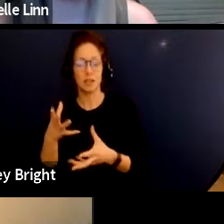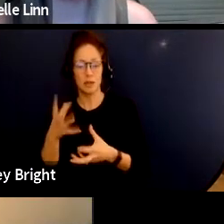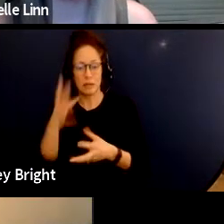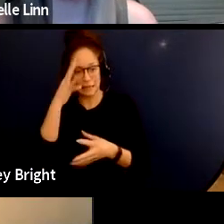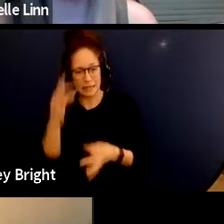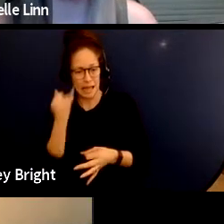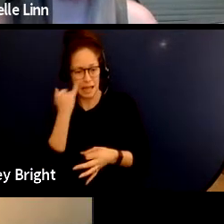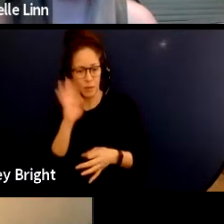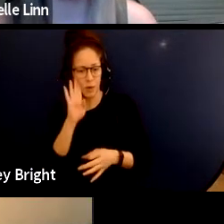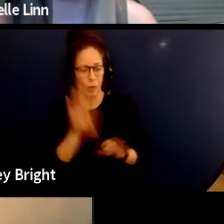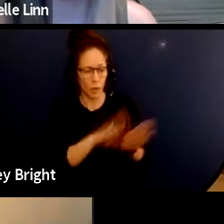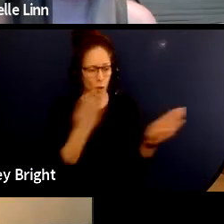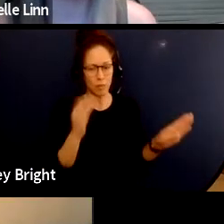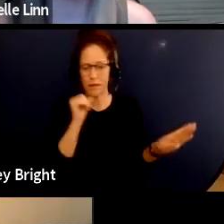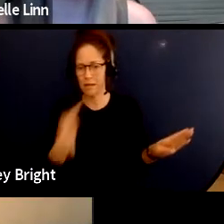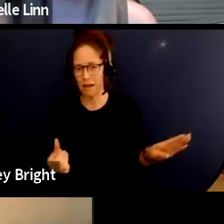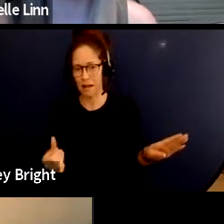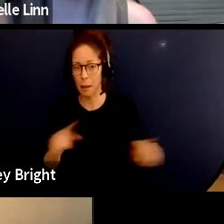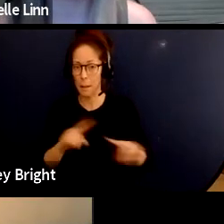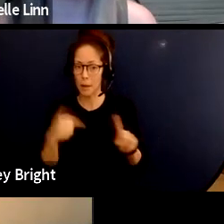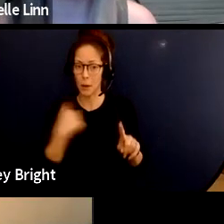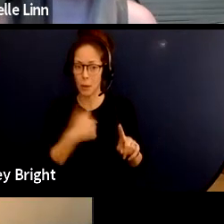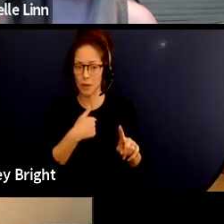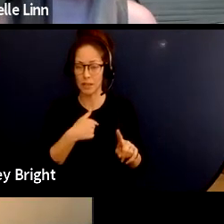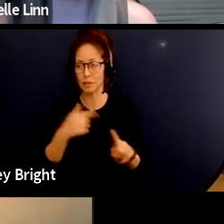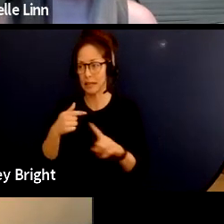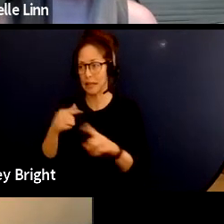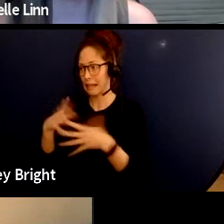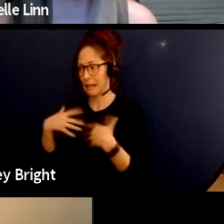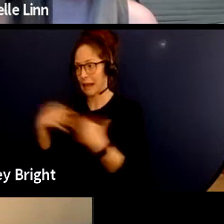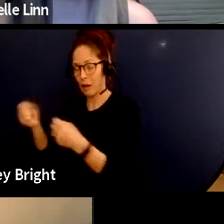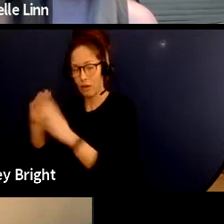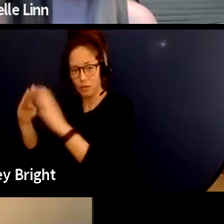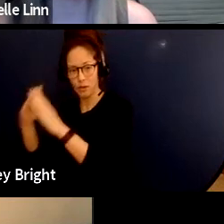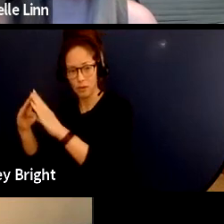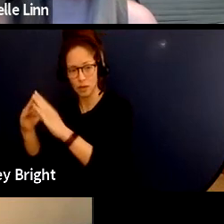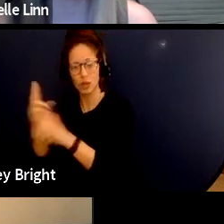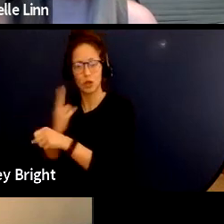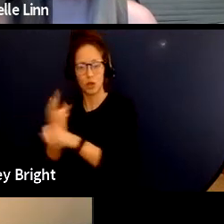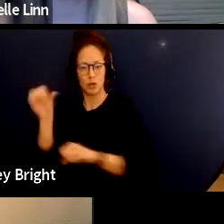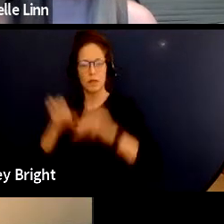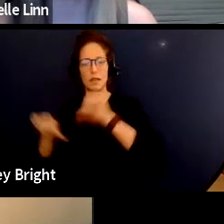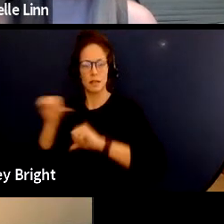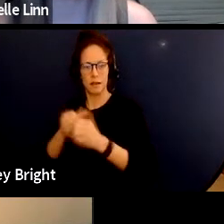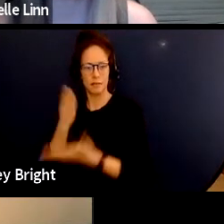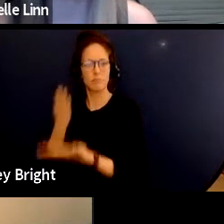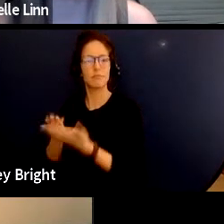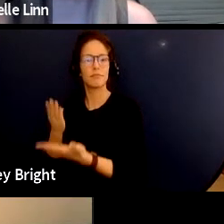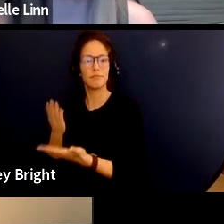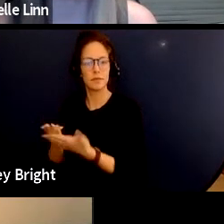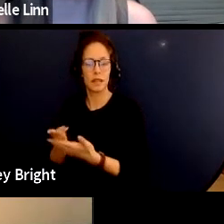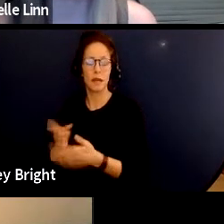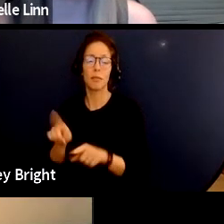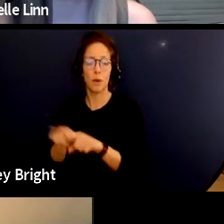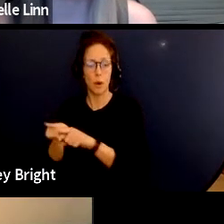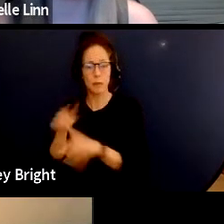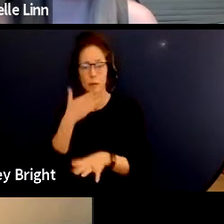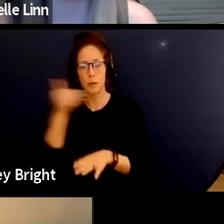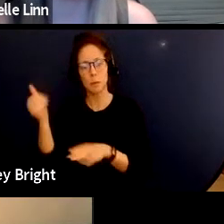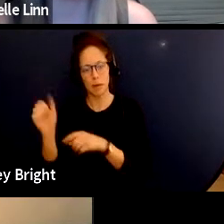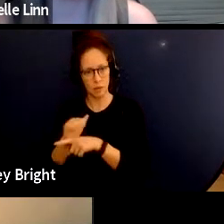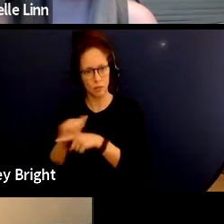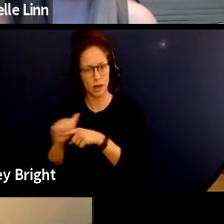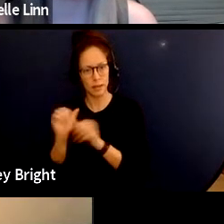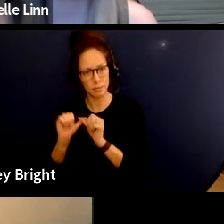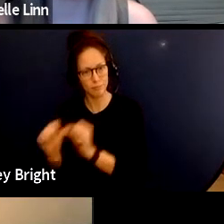health department's priority should be to promote the health of the community based on scientific evidence and best practices. BFHD